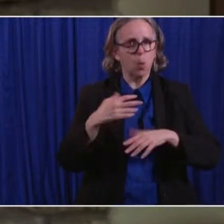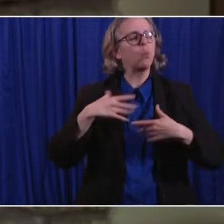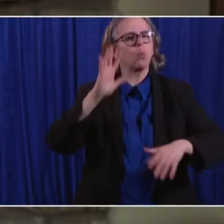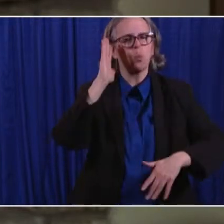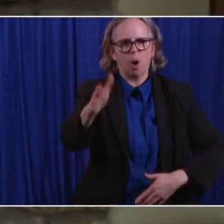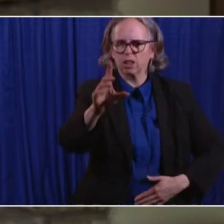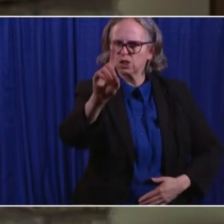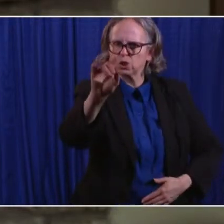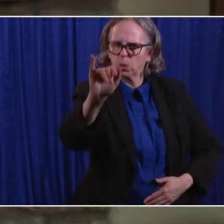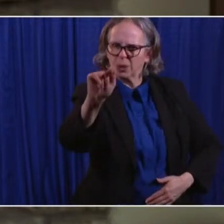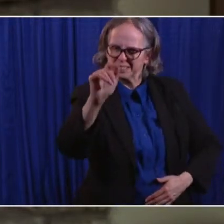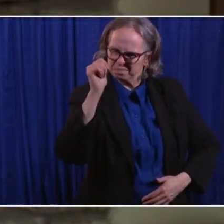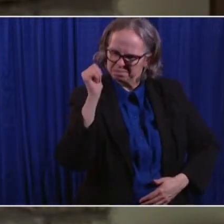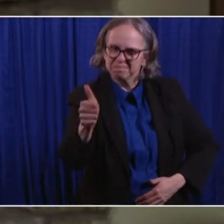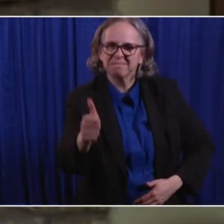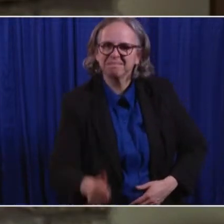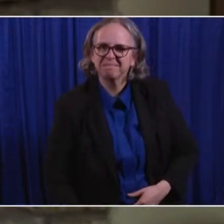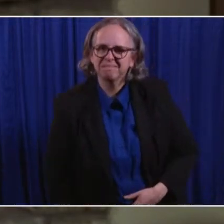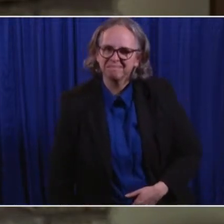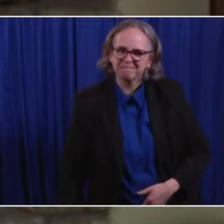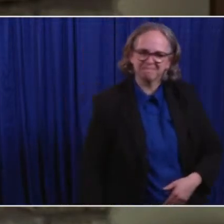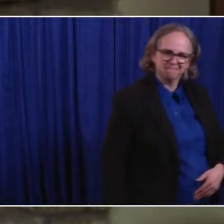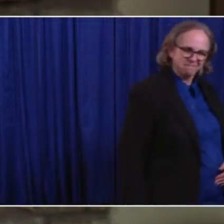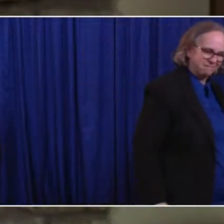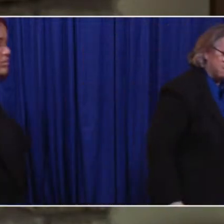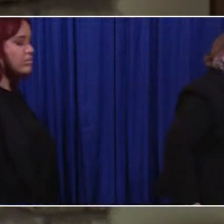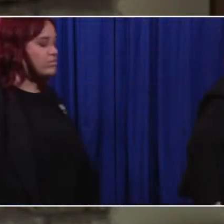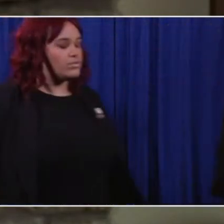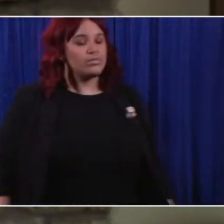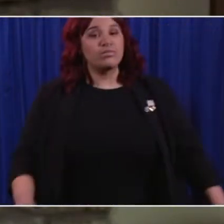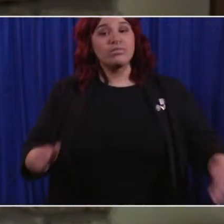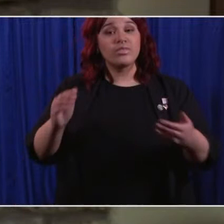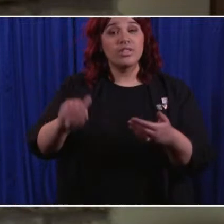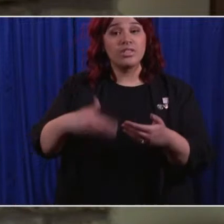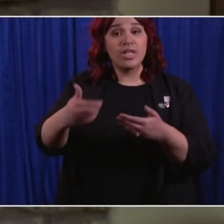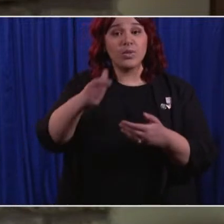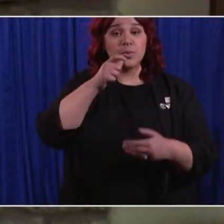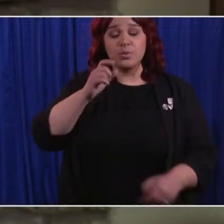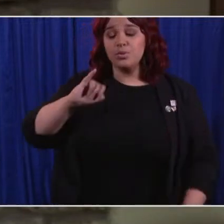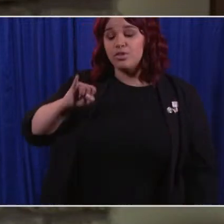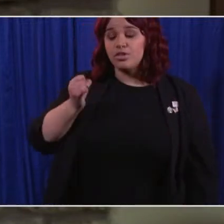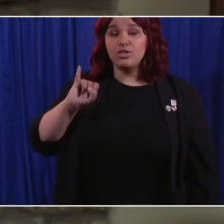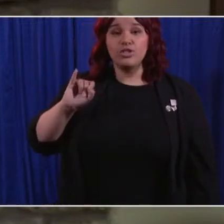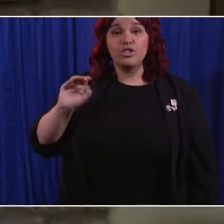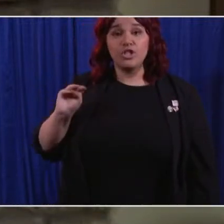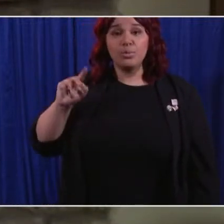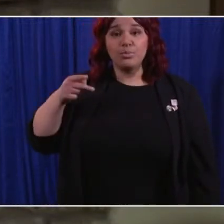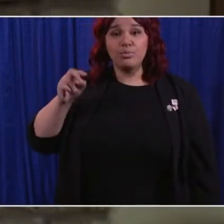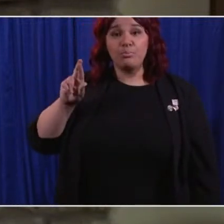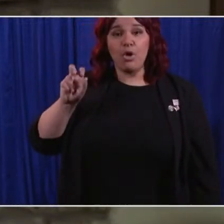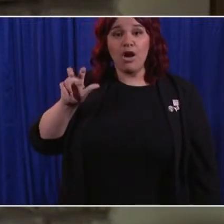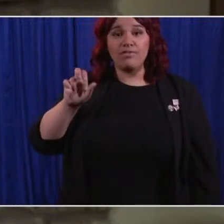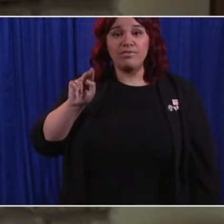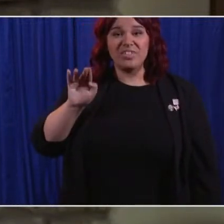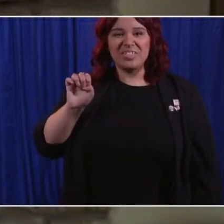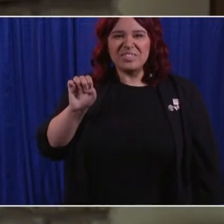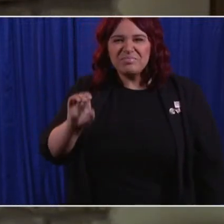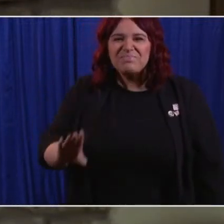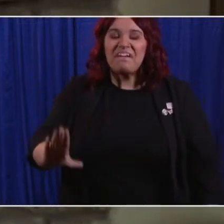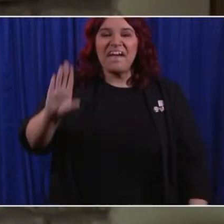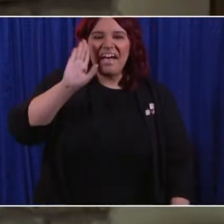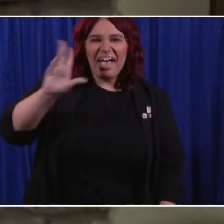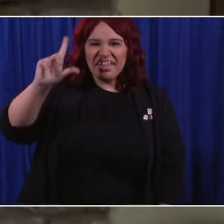Next question is from Jim Province at the Toledo Blade. Hi again, Governor. Earlier this week, you had a phone conversation